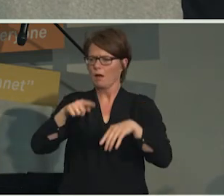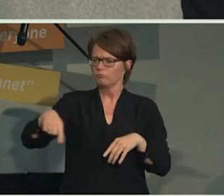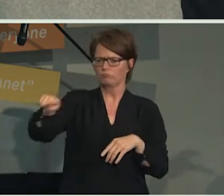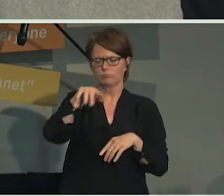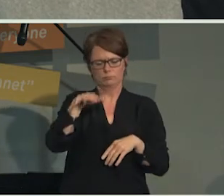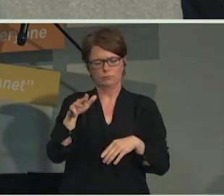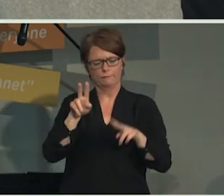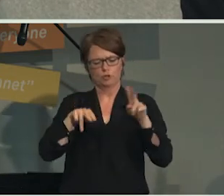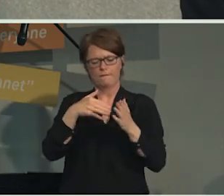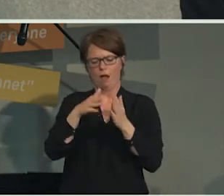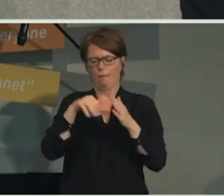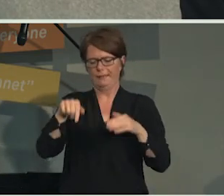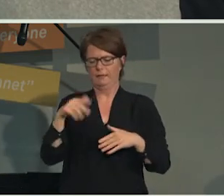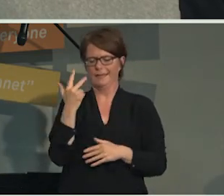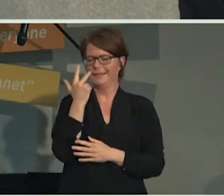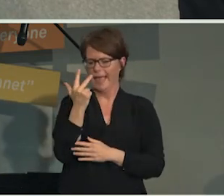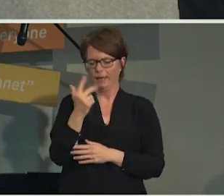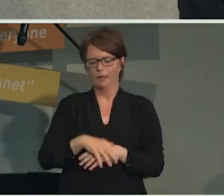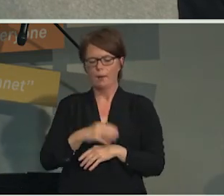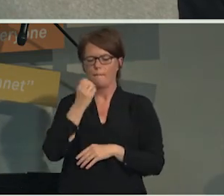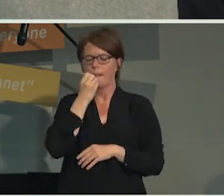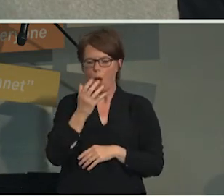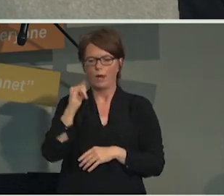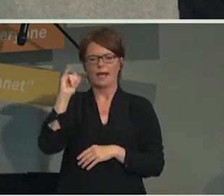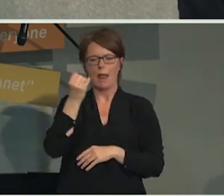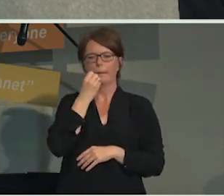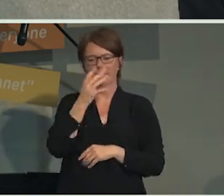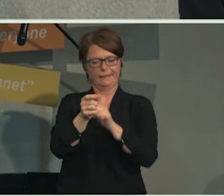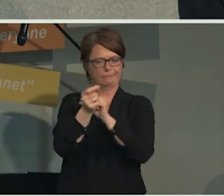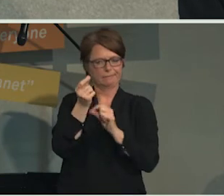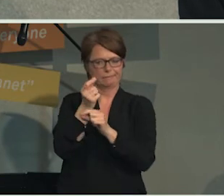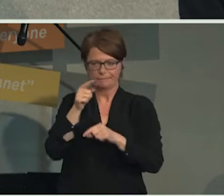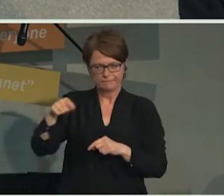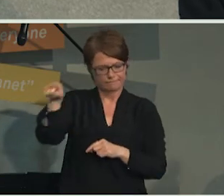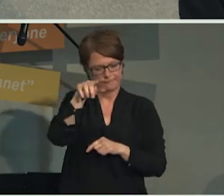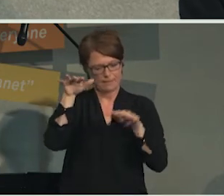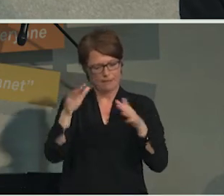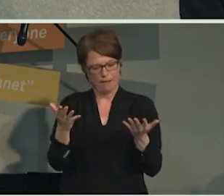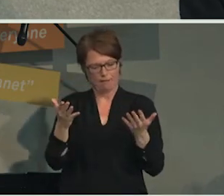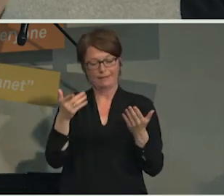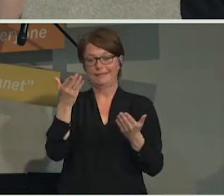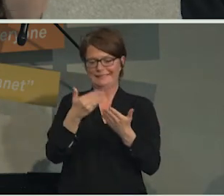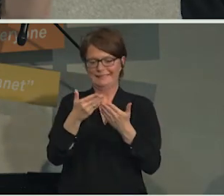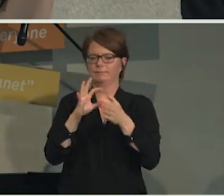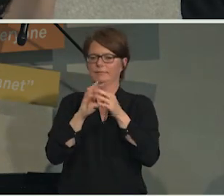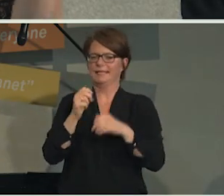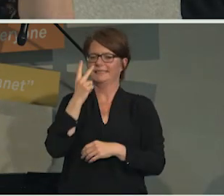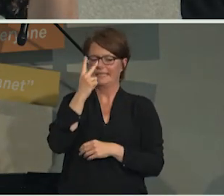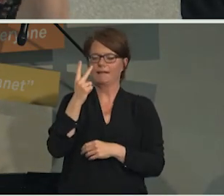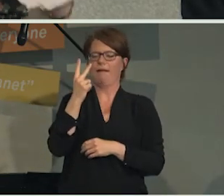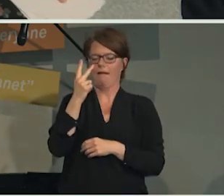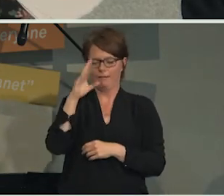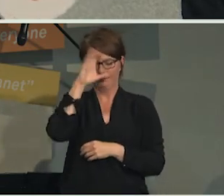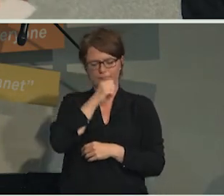very representative, very official. The second, but not everybody can